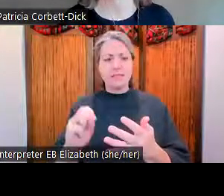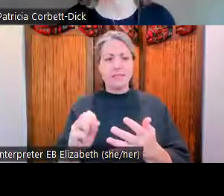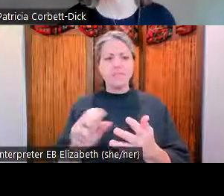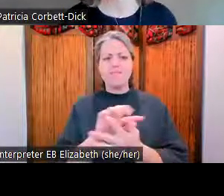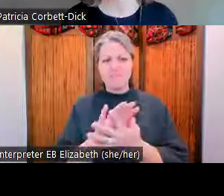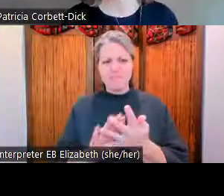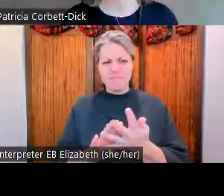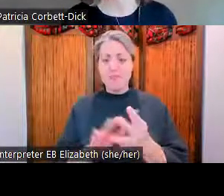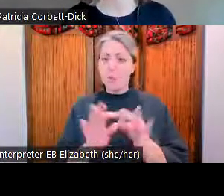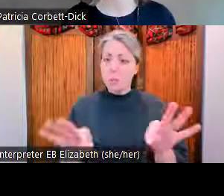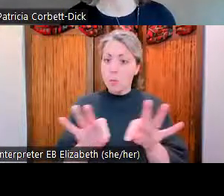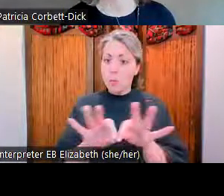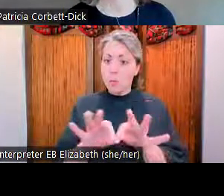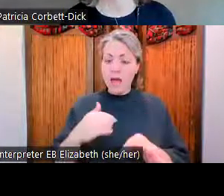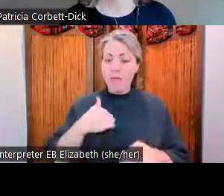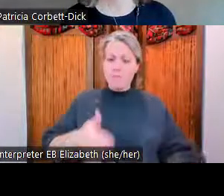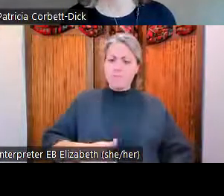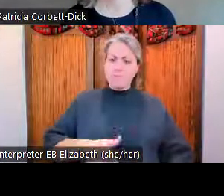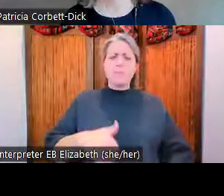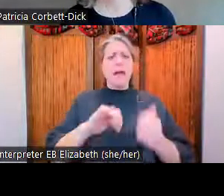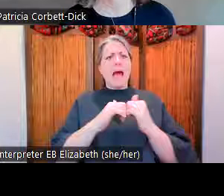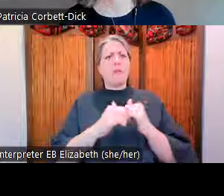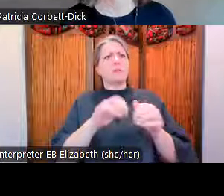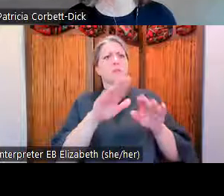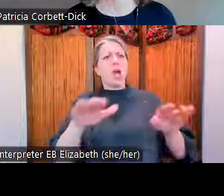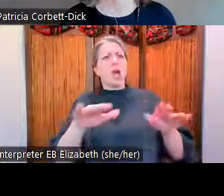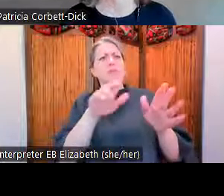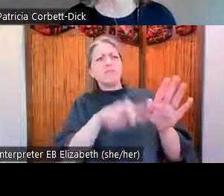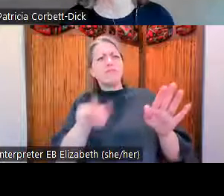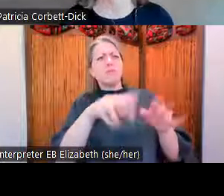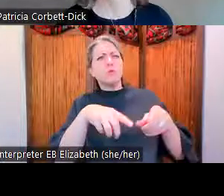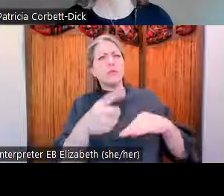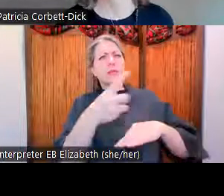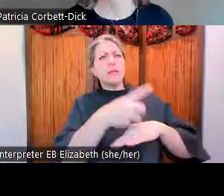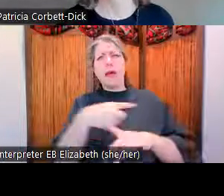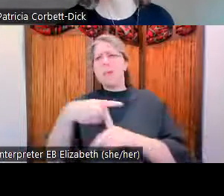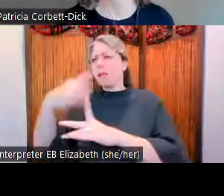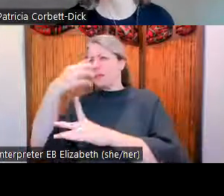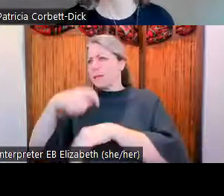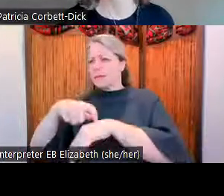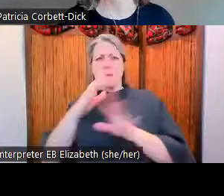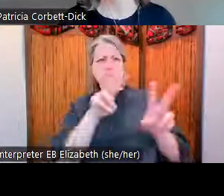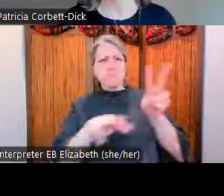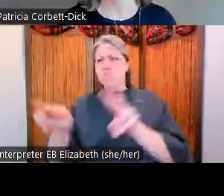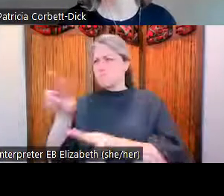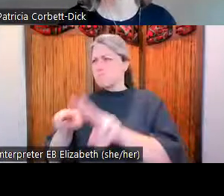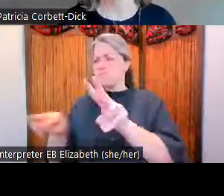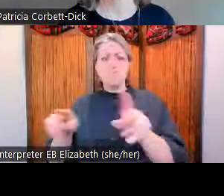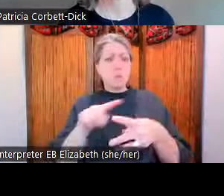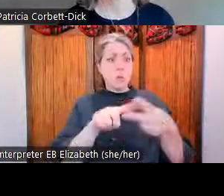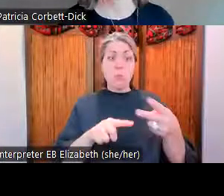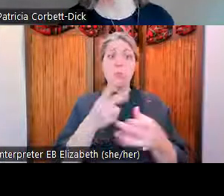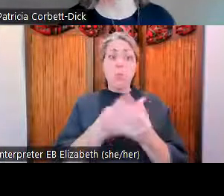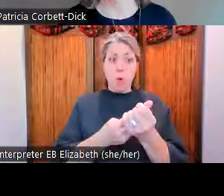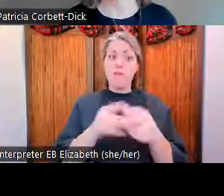we tailor the medication choices. They're both available in short and long-acting forms. The